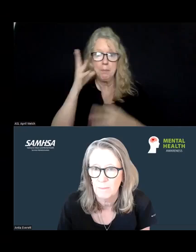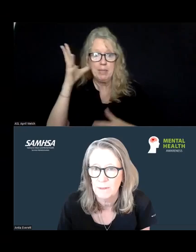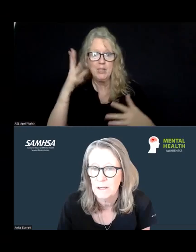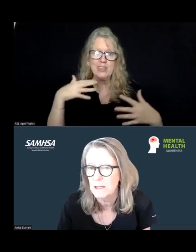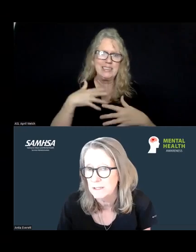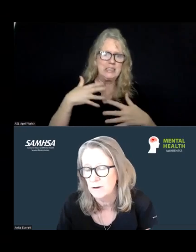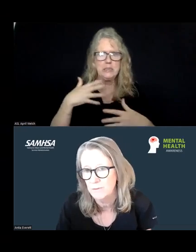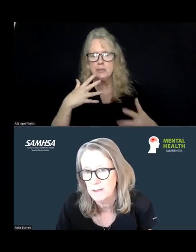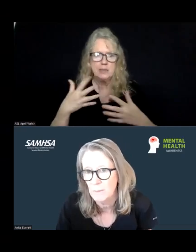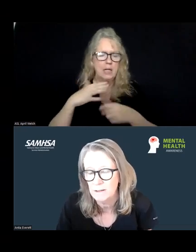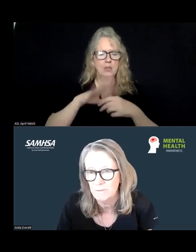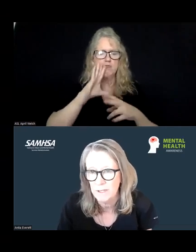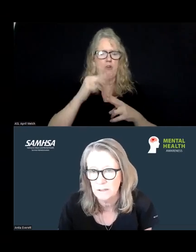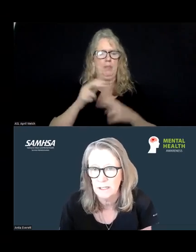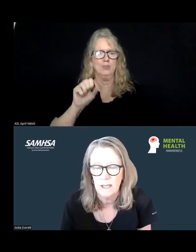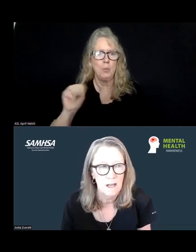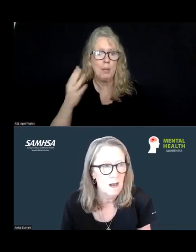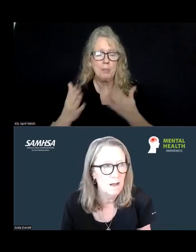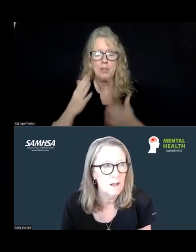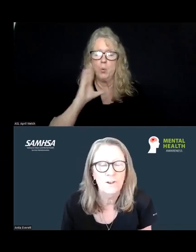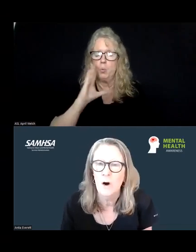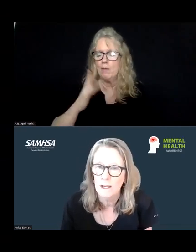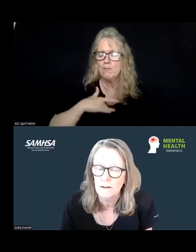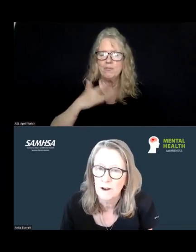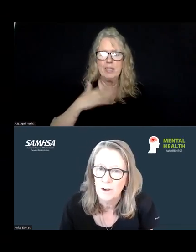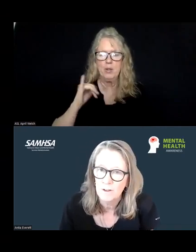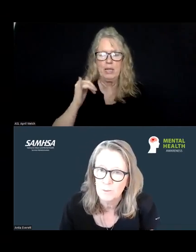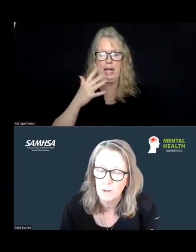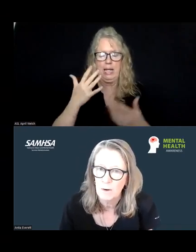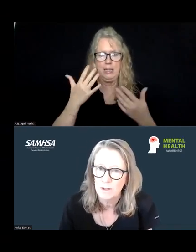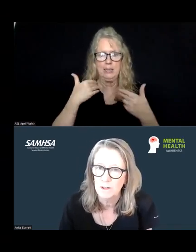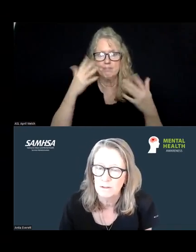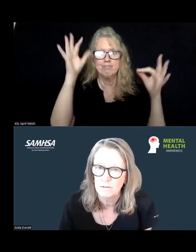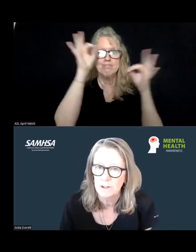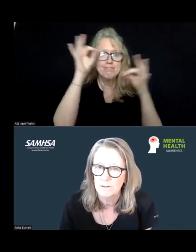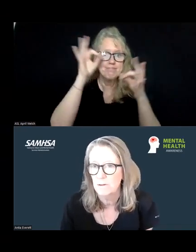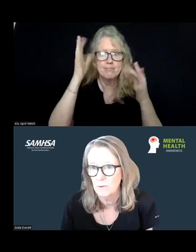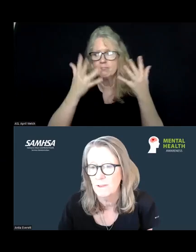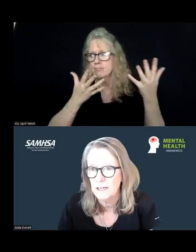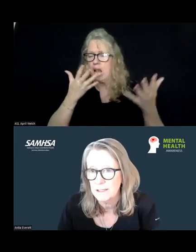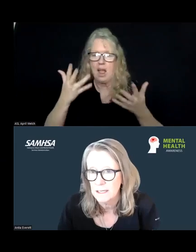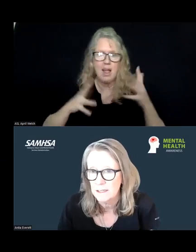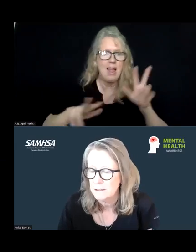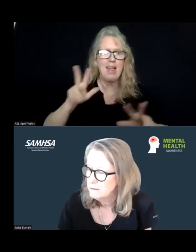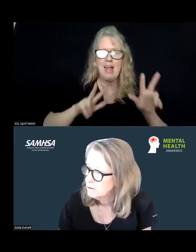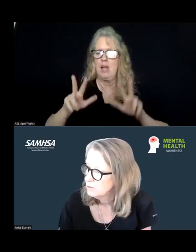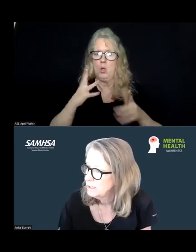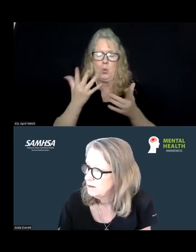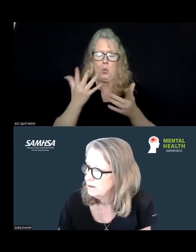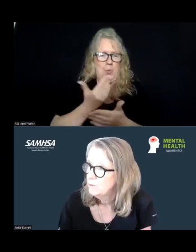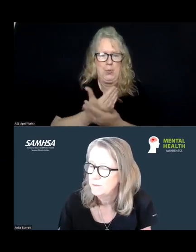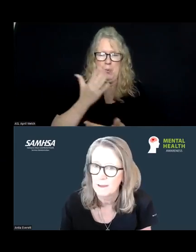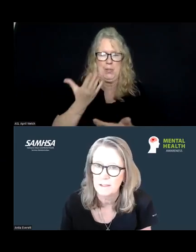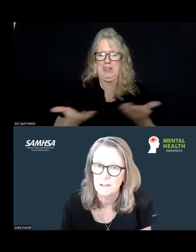with their children about media because they're afraid they might feel unknowing or unknowledgeable about what the latest thing is in